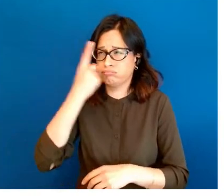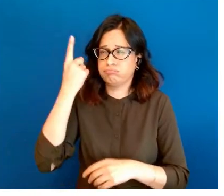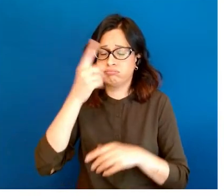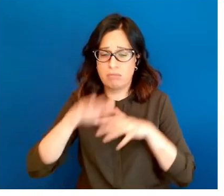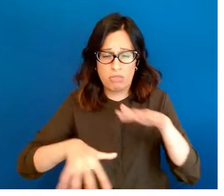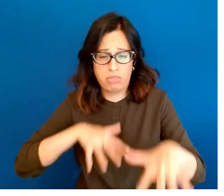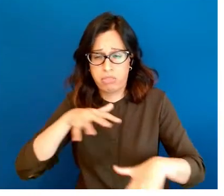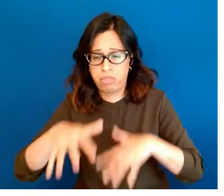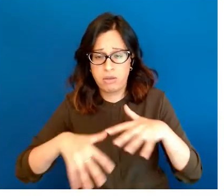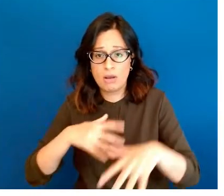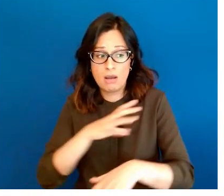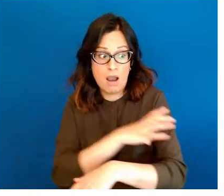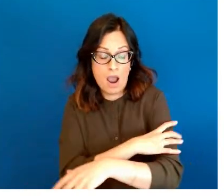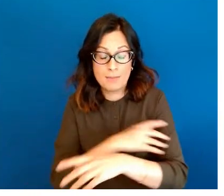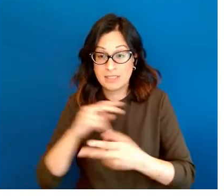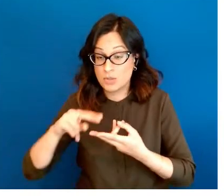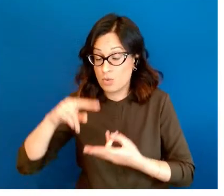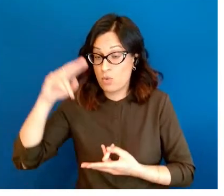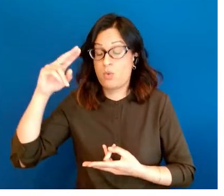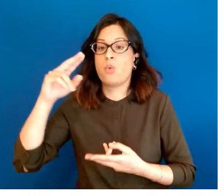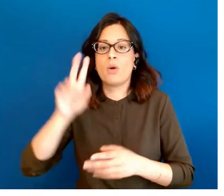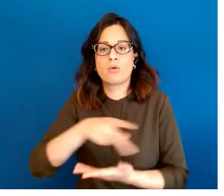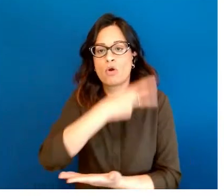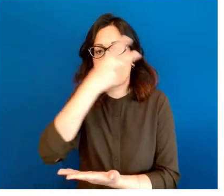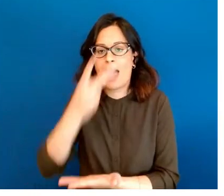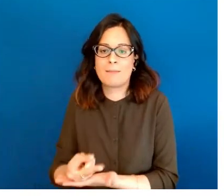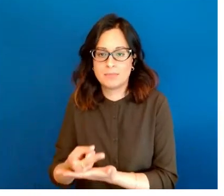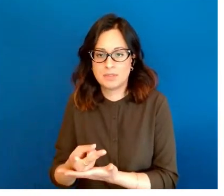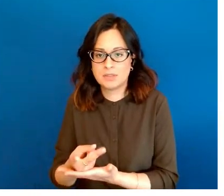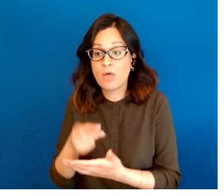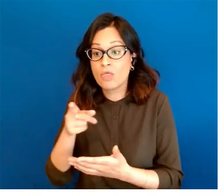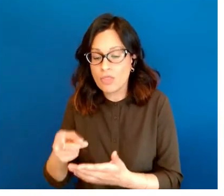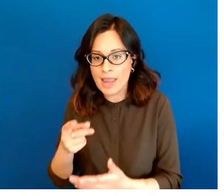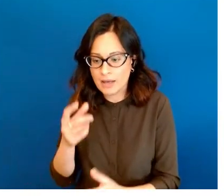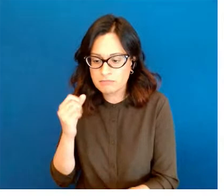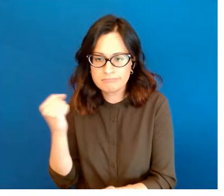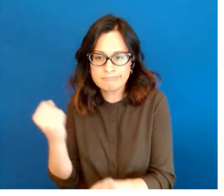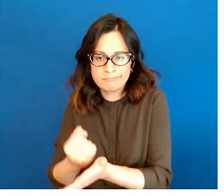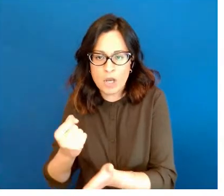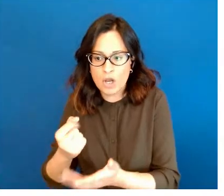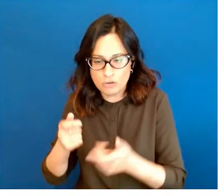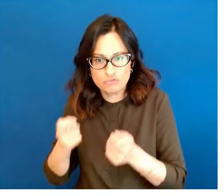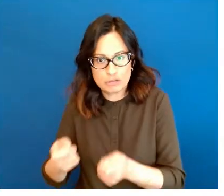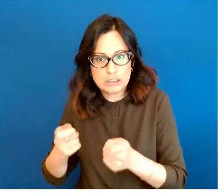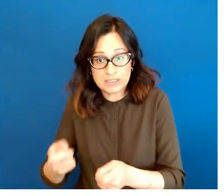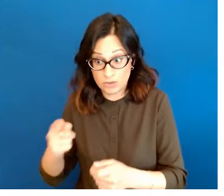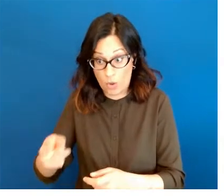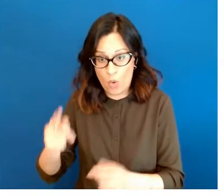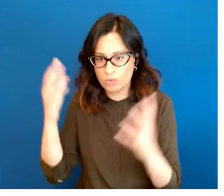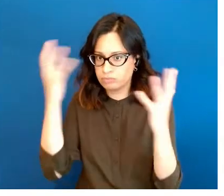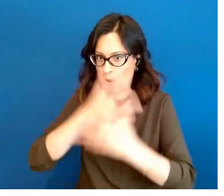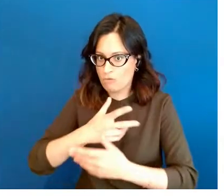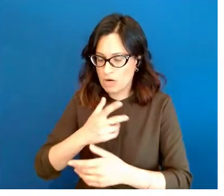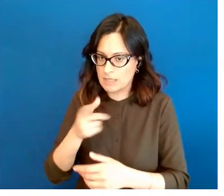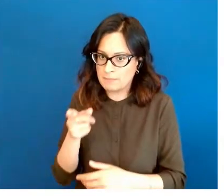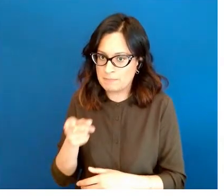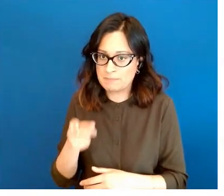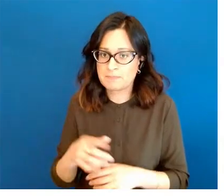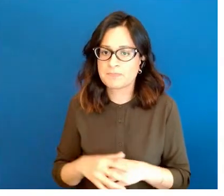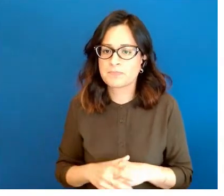and collapse, and these are the ones that we treated with adrenaline. And of course, these are the ones that we're really worried about.